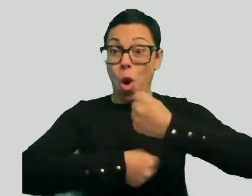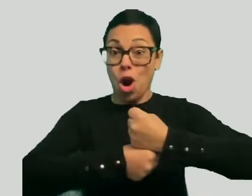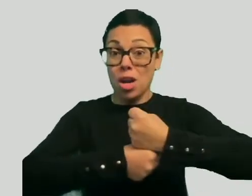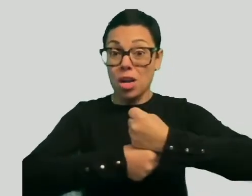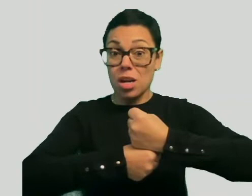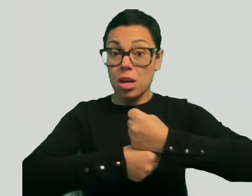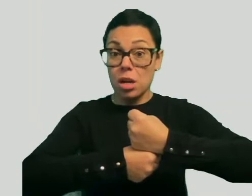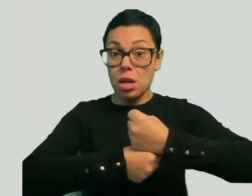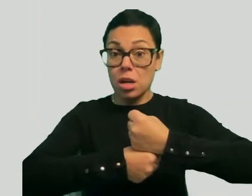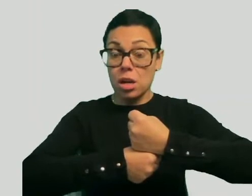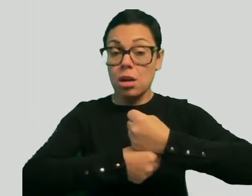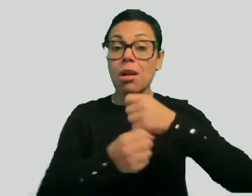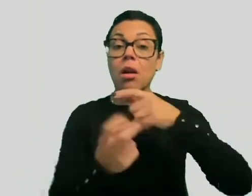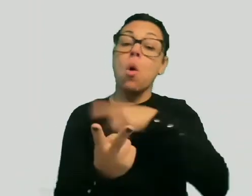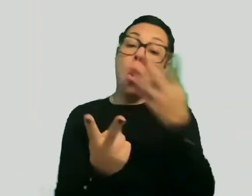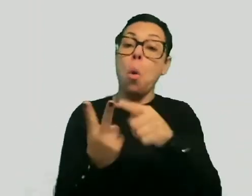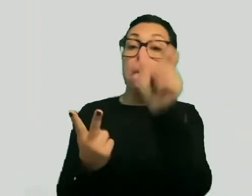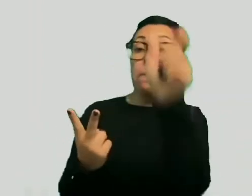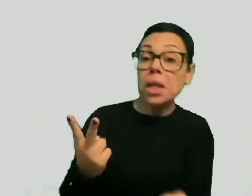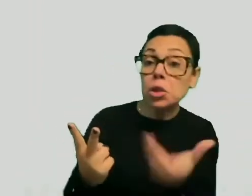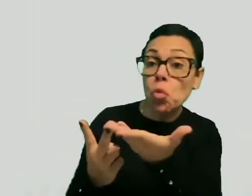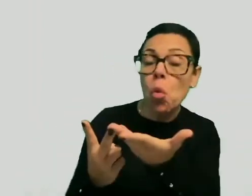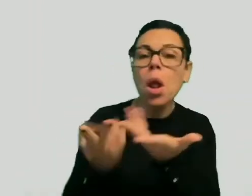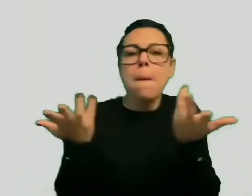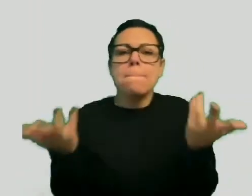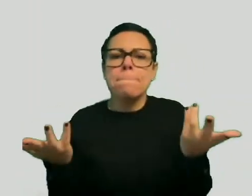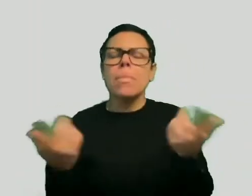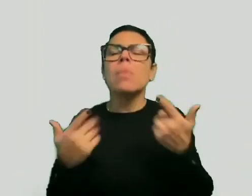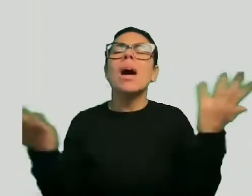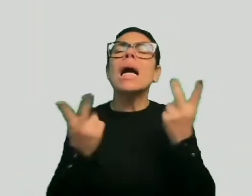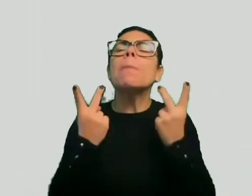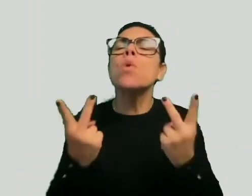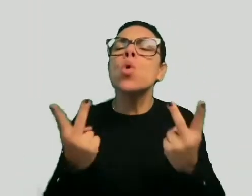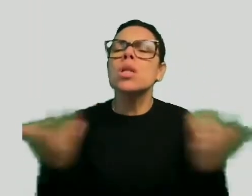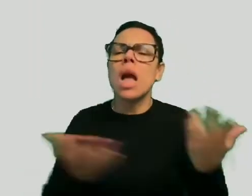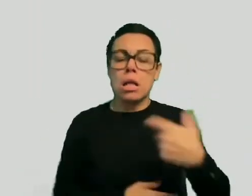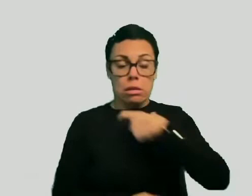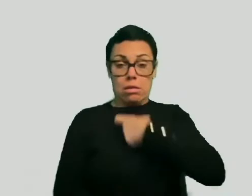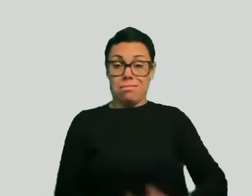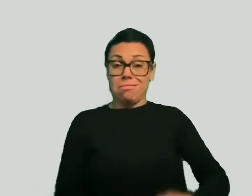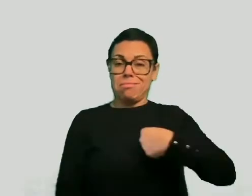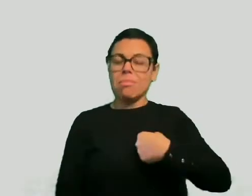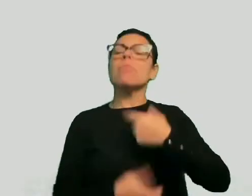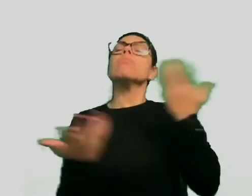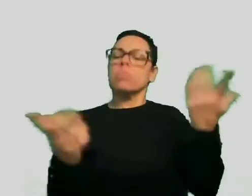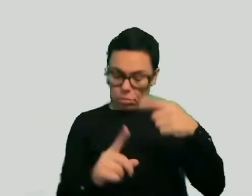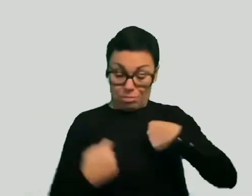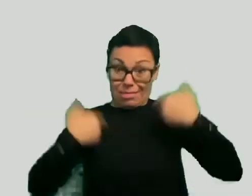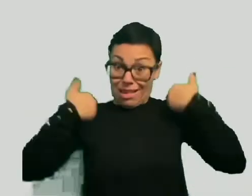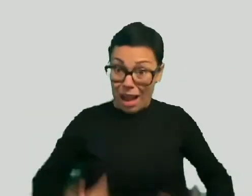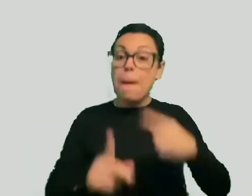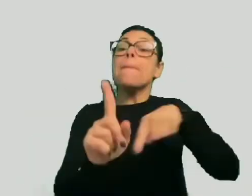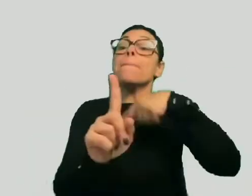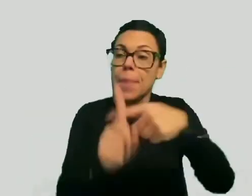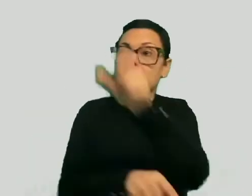of any GRPP measure. But in addition, gender-responsive public procurement can generate